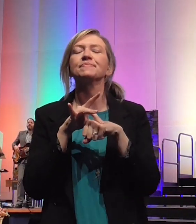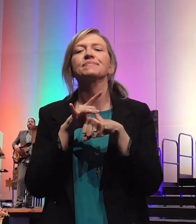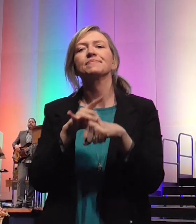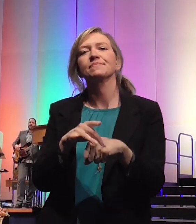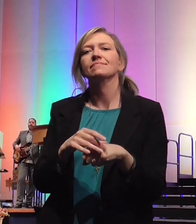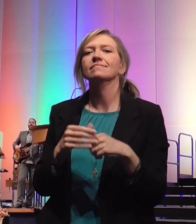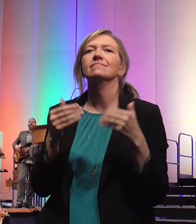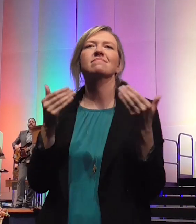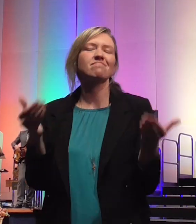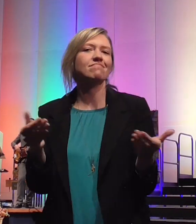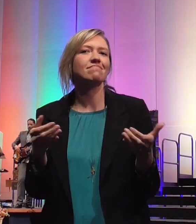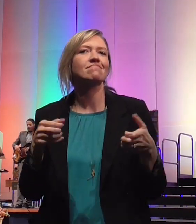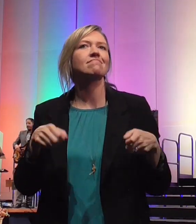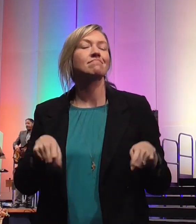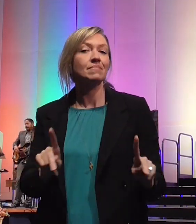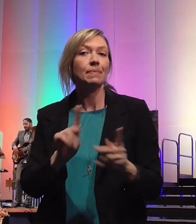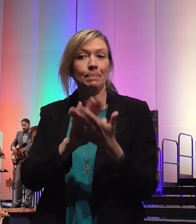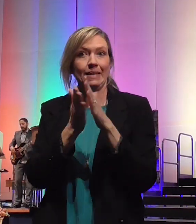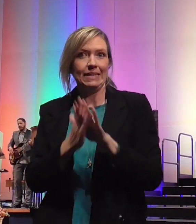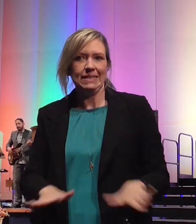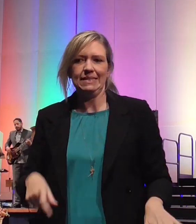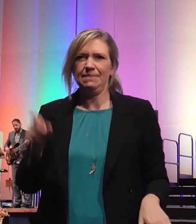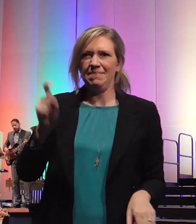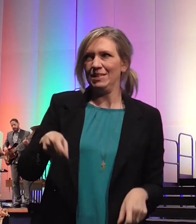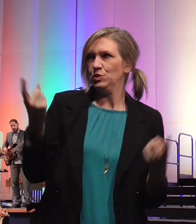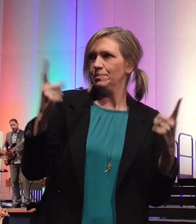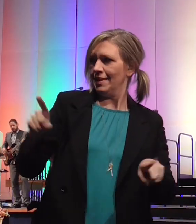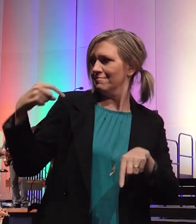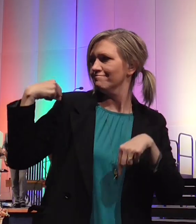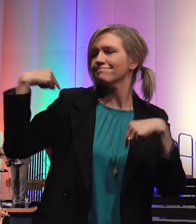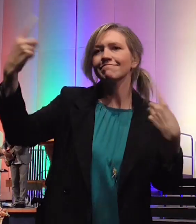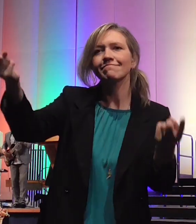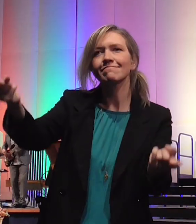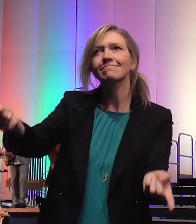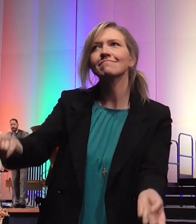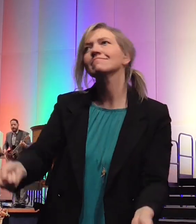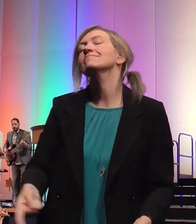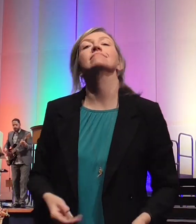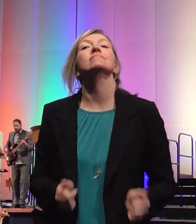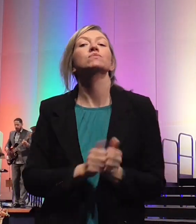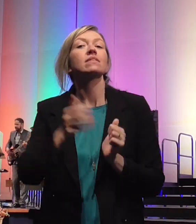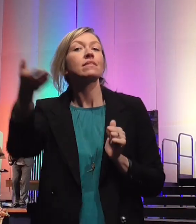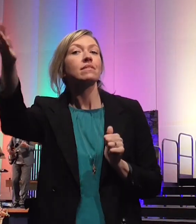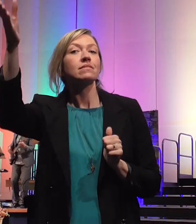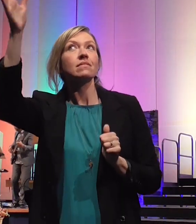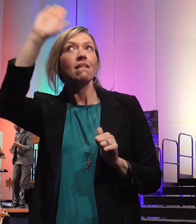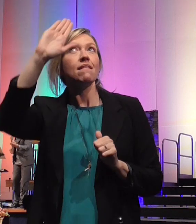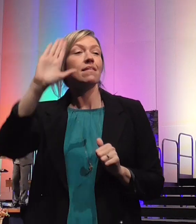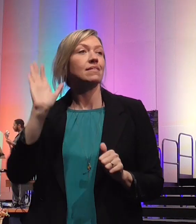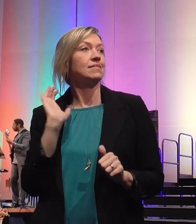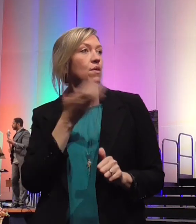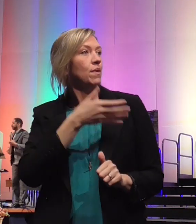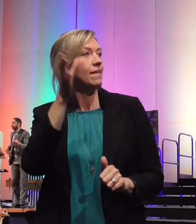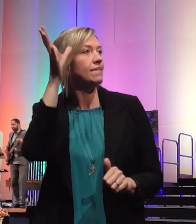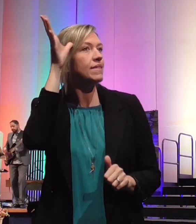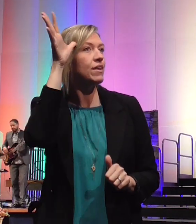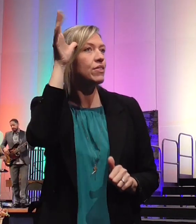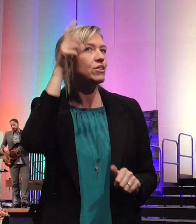on earth, peace on earth. The peace that was meant to be with God as our